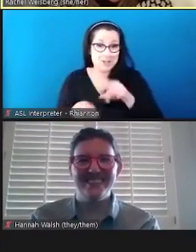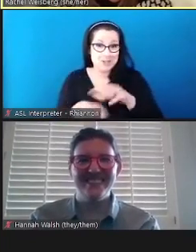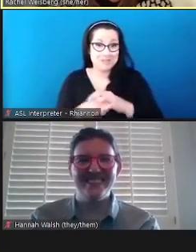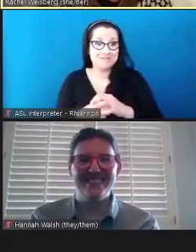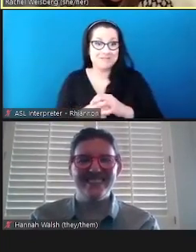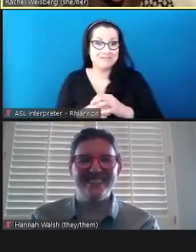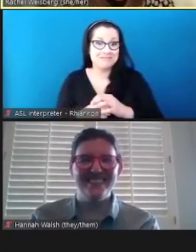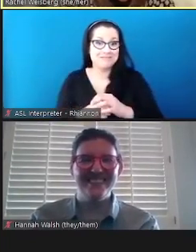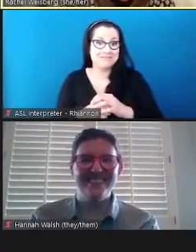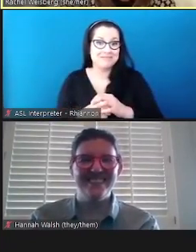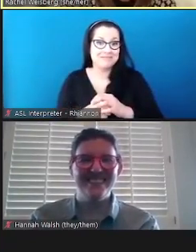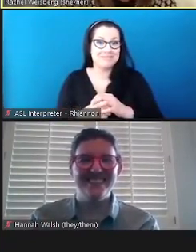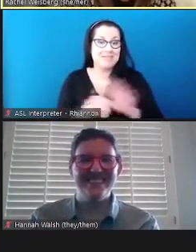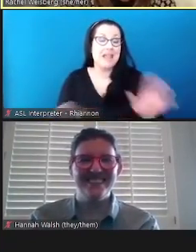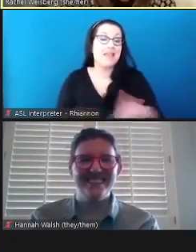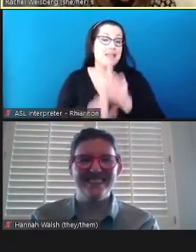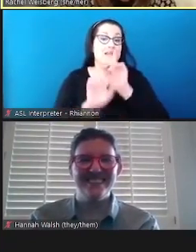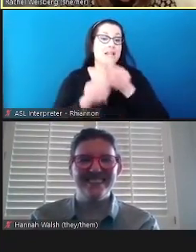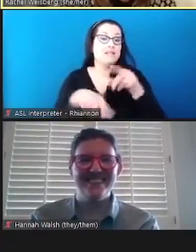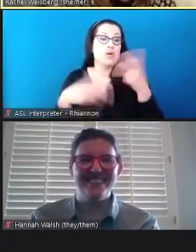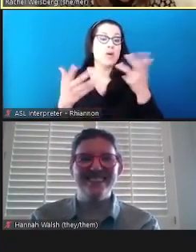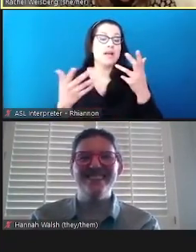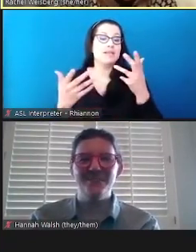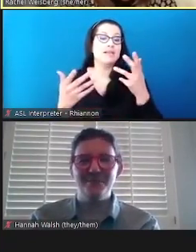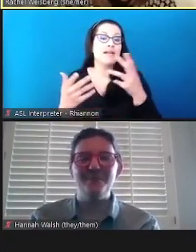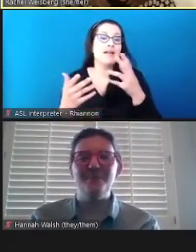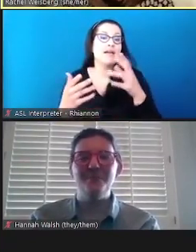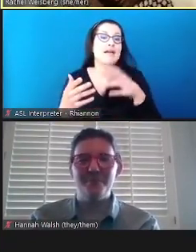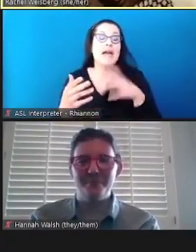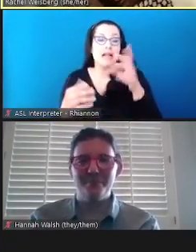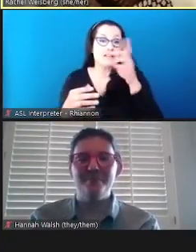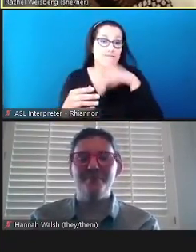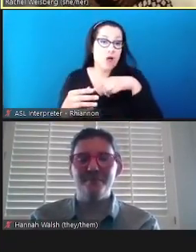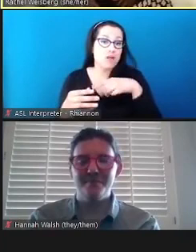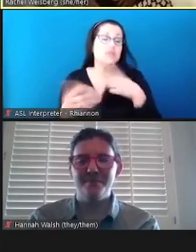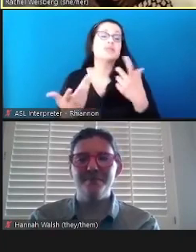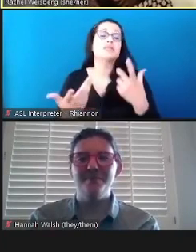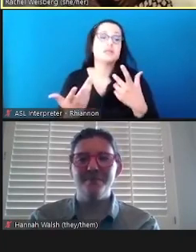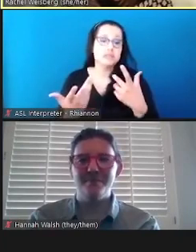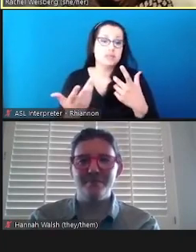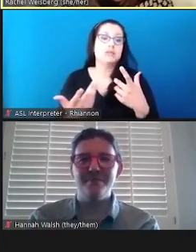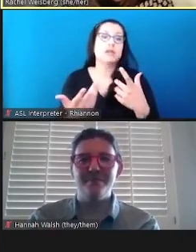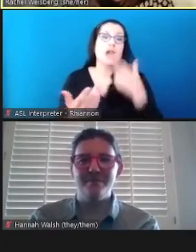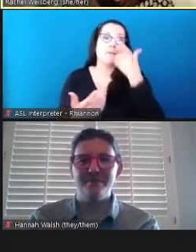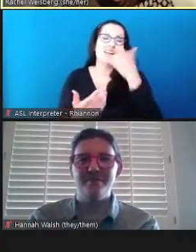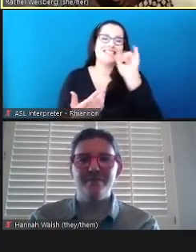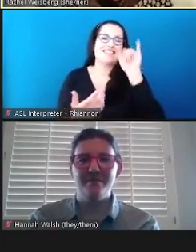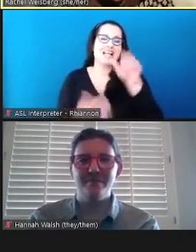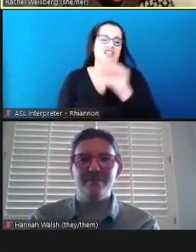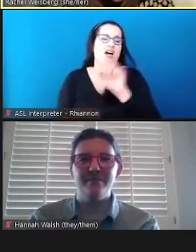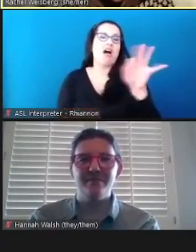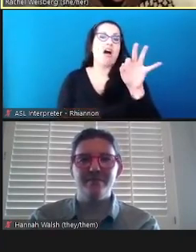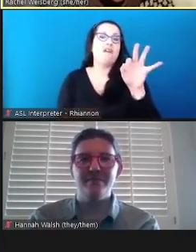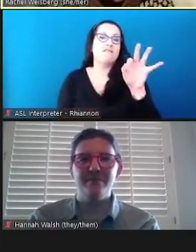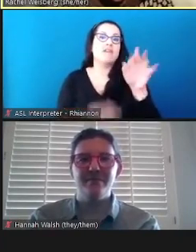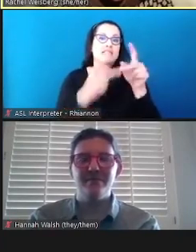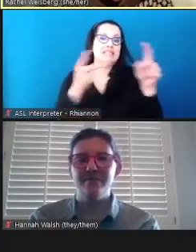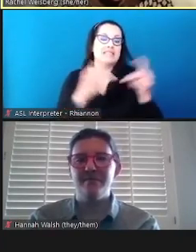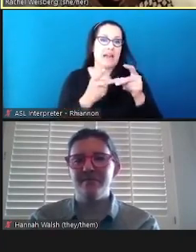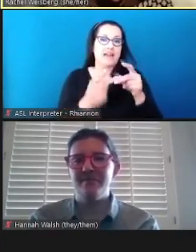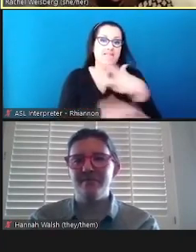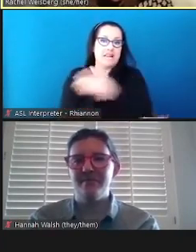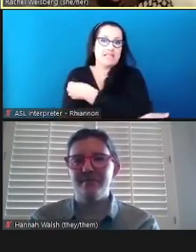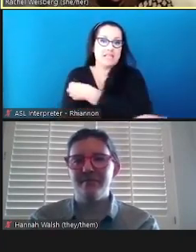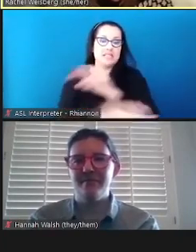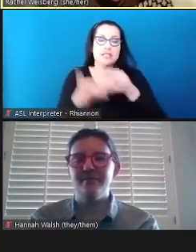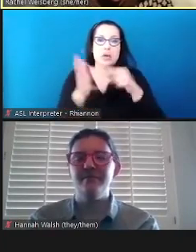so the answer to that is false, right? Because it was an off-site vaccine. And so there's no